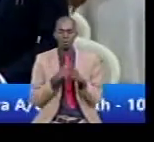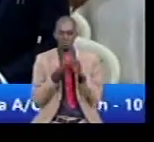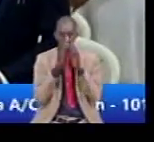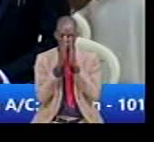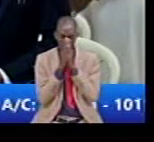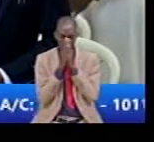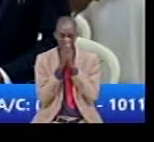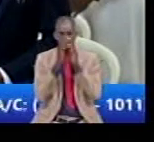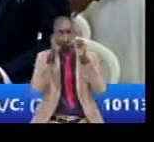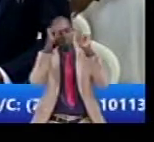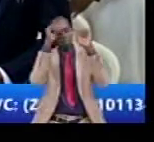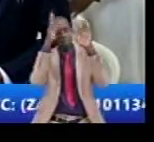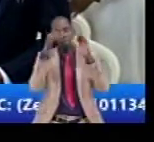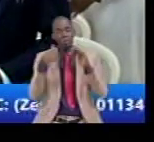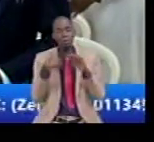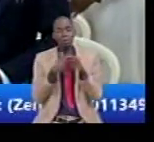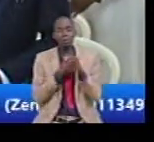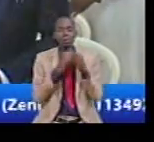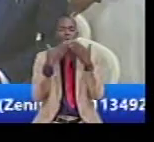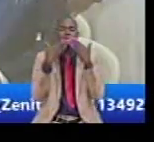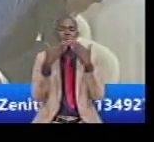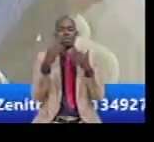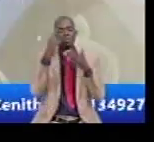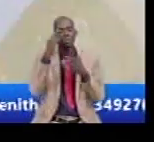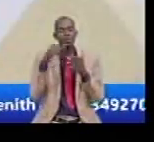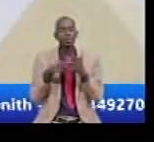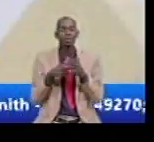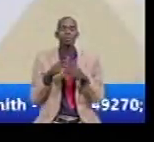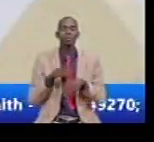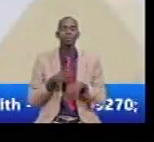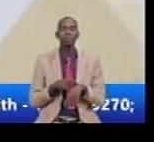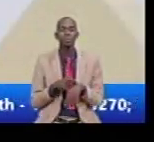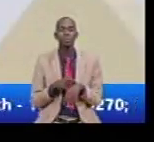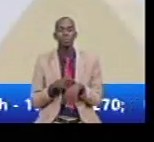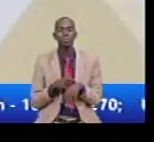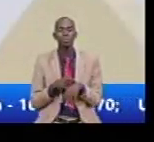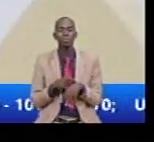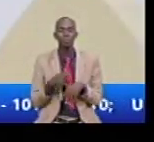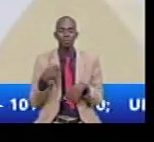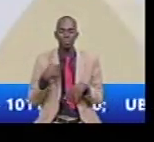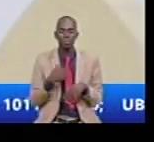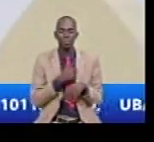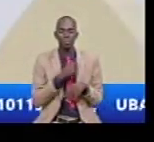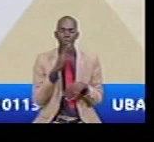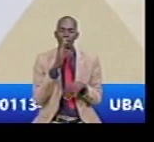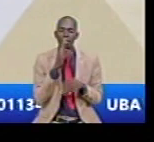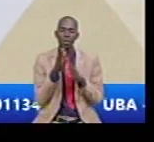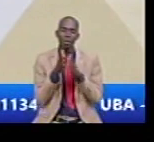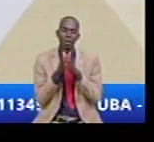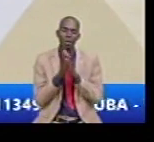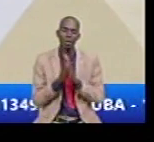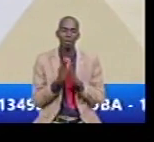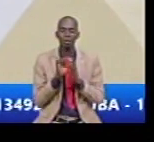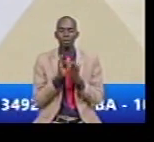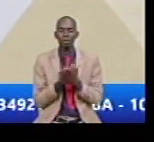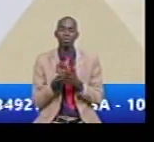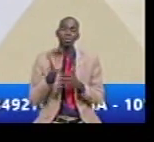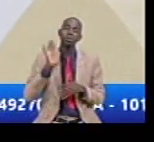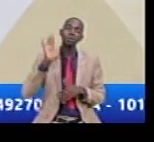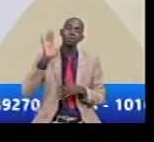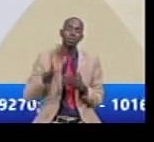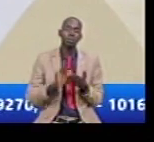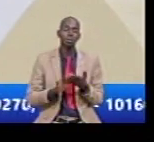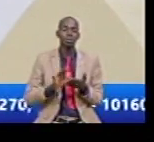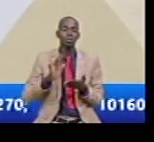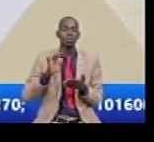Father, we thank you for this period. We are asking your glory will